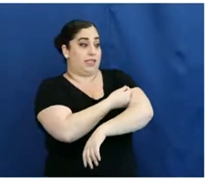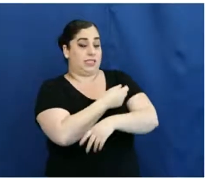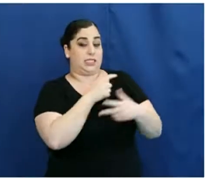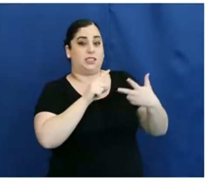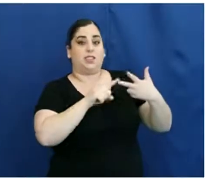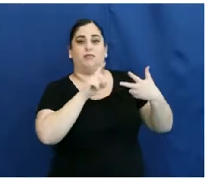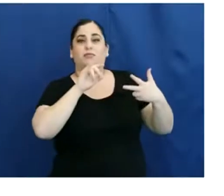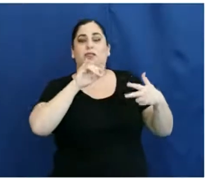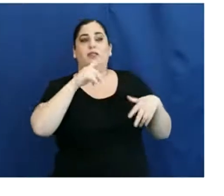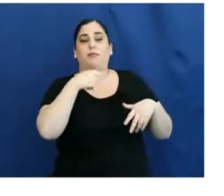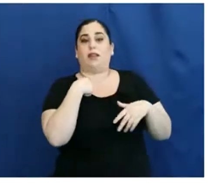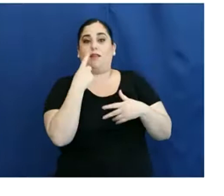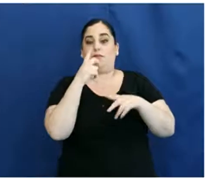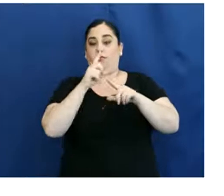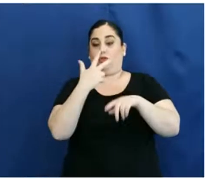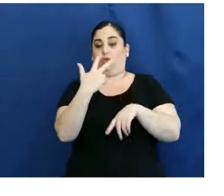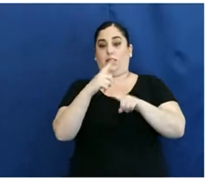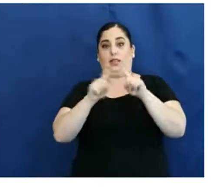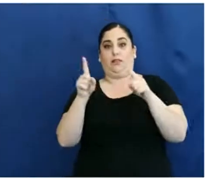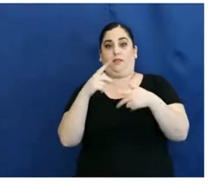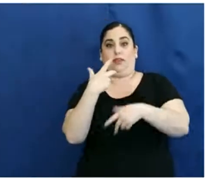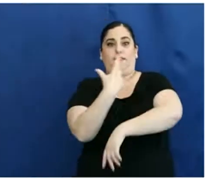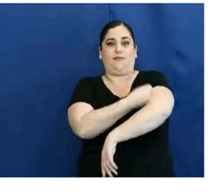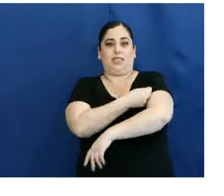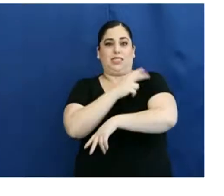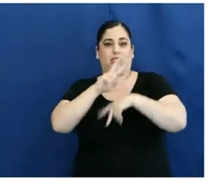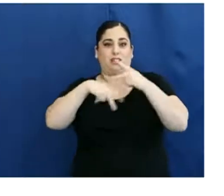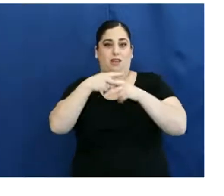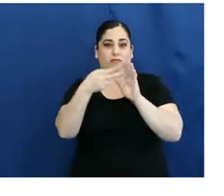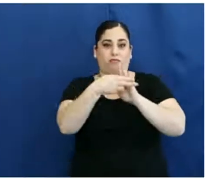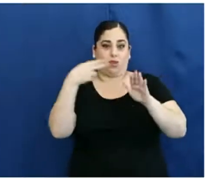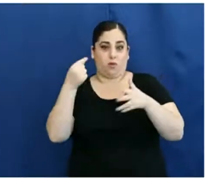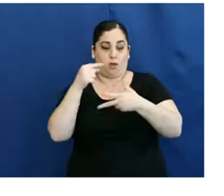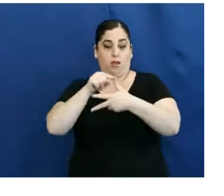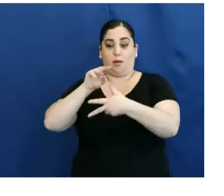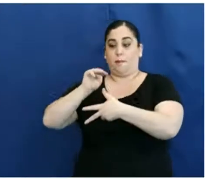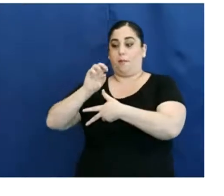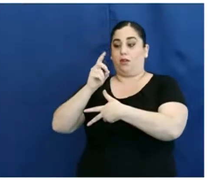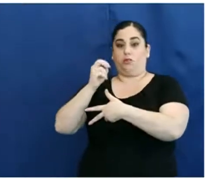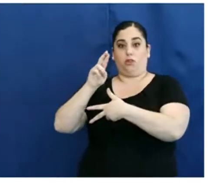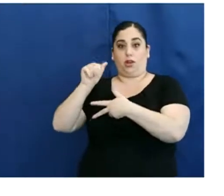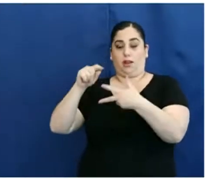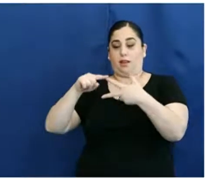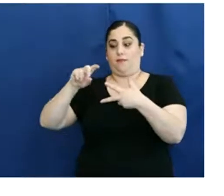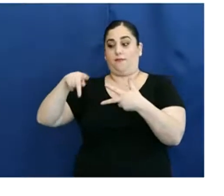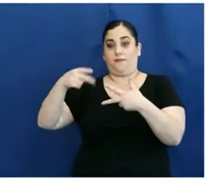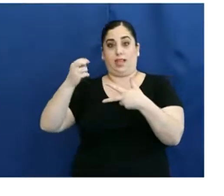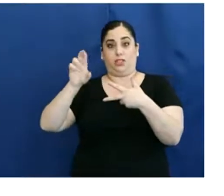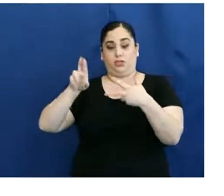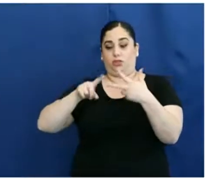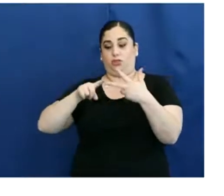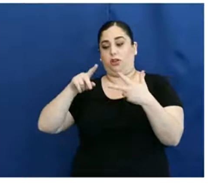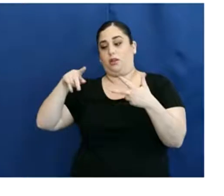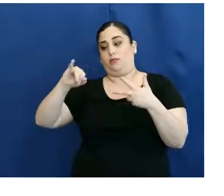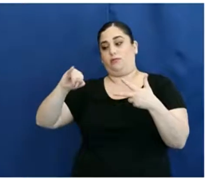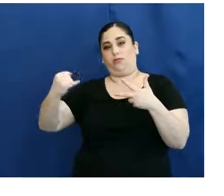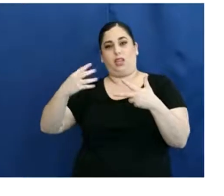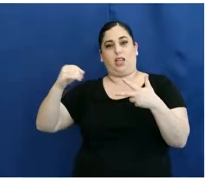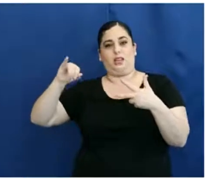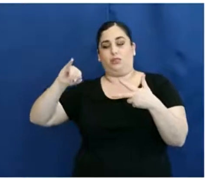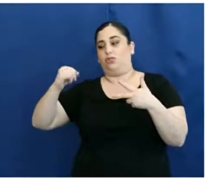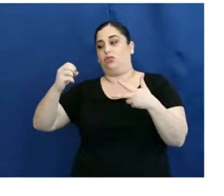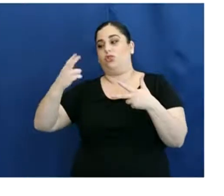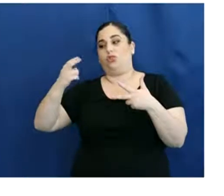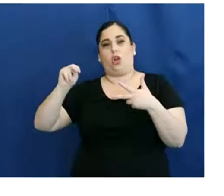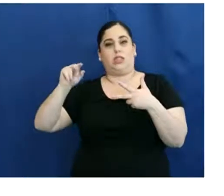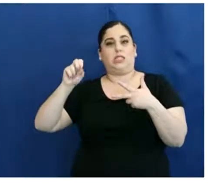Moderna. Next slide, please. Here you'll see the last few days a slight uptick in the number of cases, but I think it's really important to point out that the percentage of